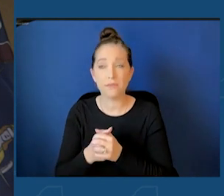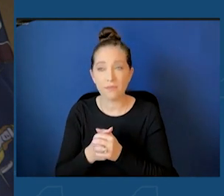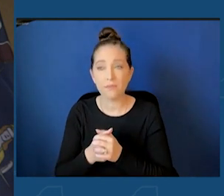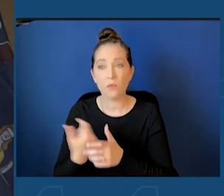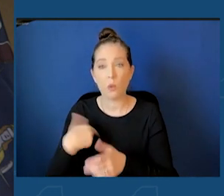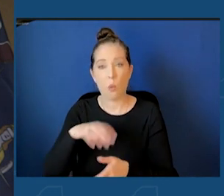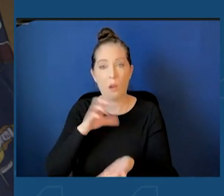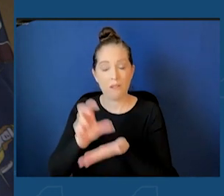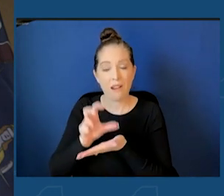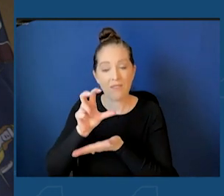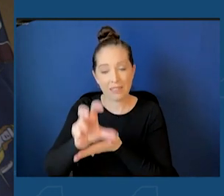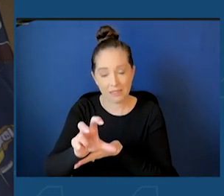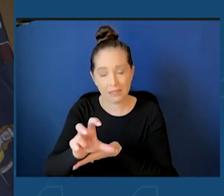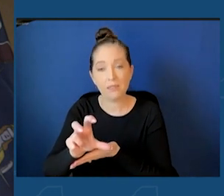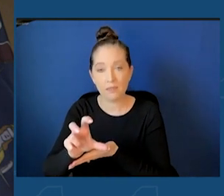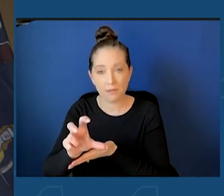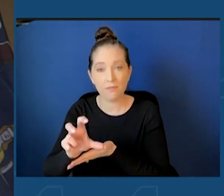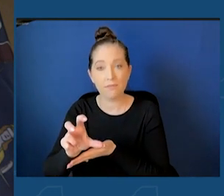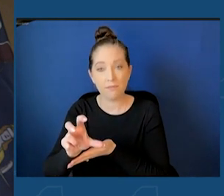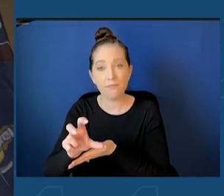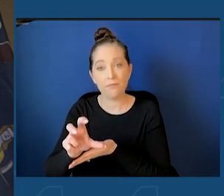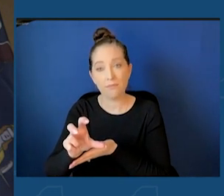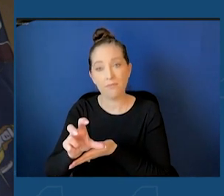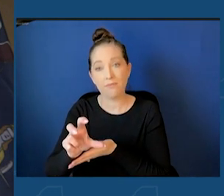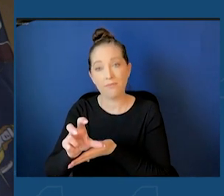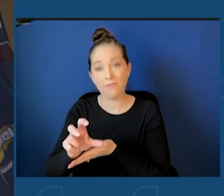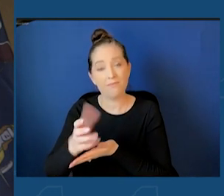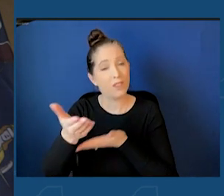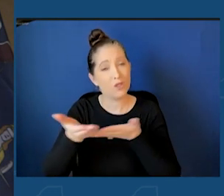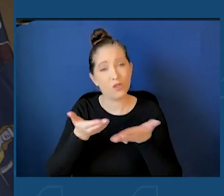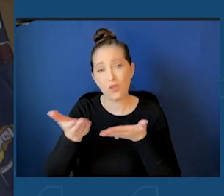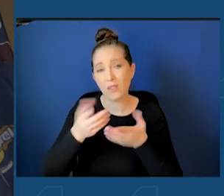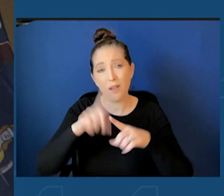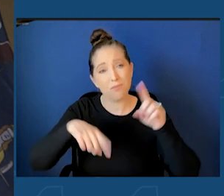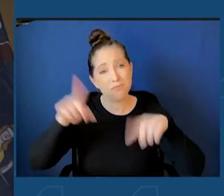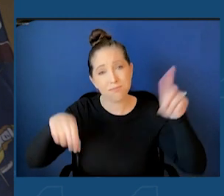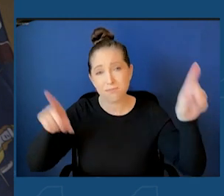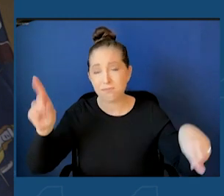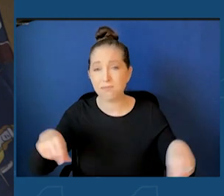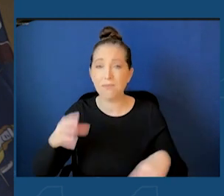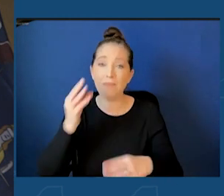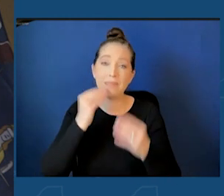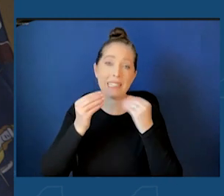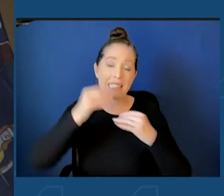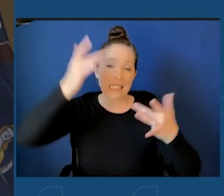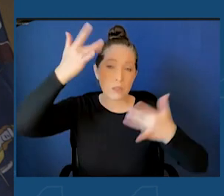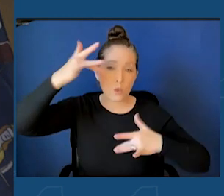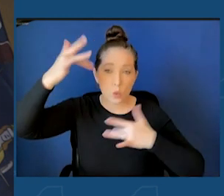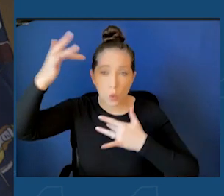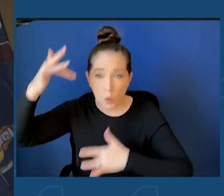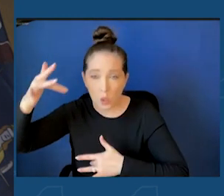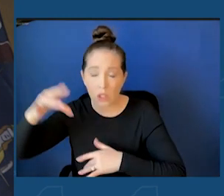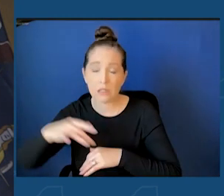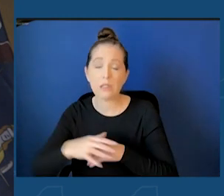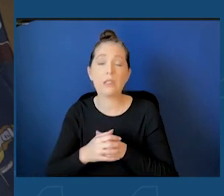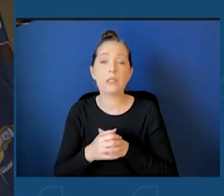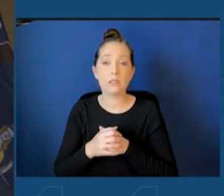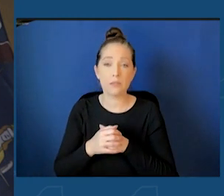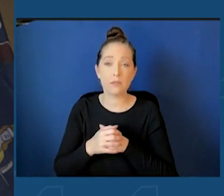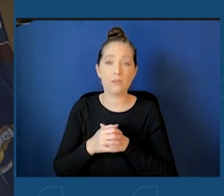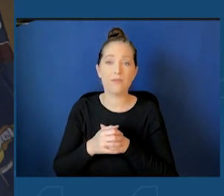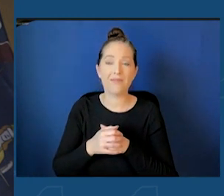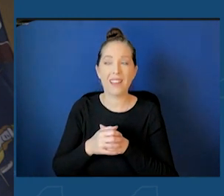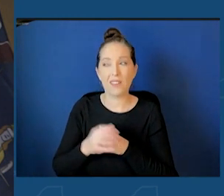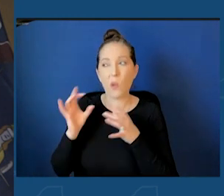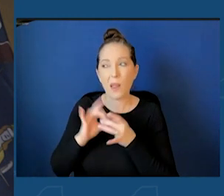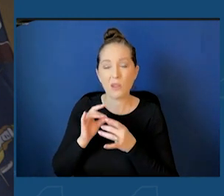in all kinds of services. Eating disorders, so common, who talks about that, just kind of a shame associated with it. We're